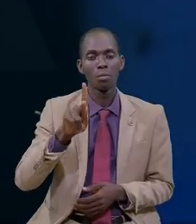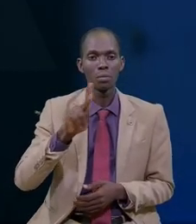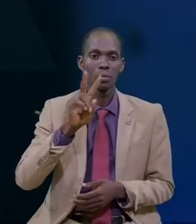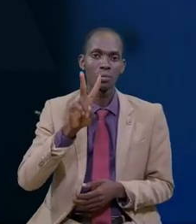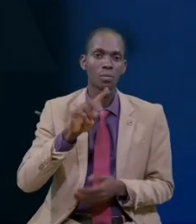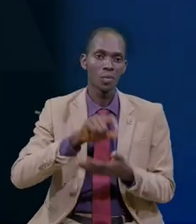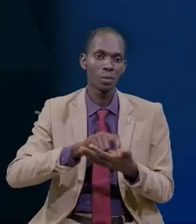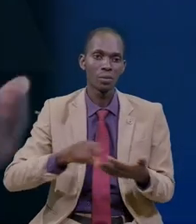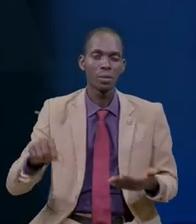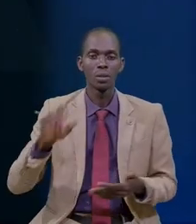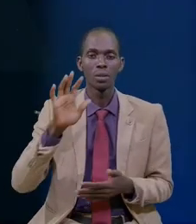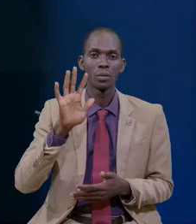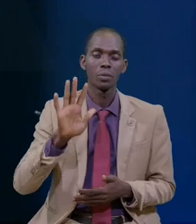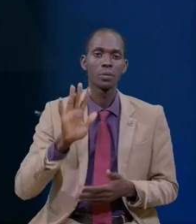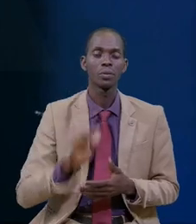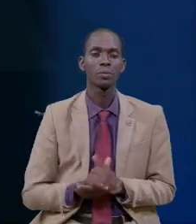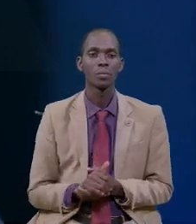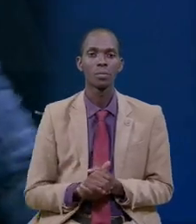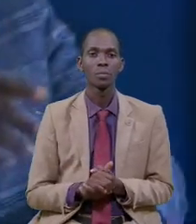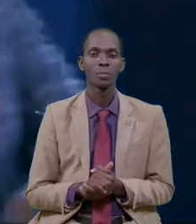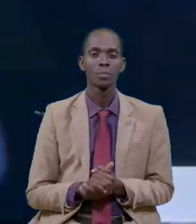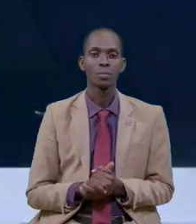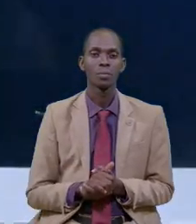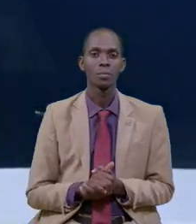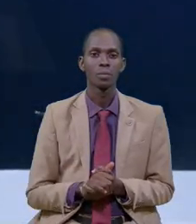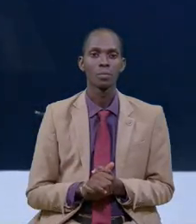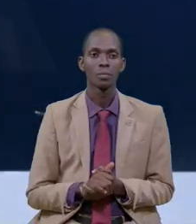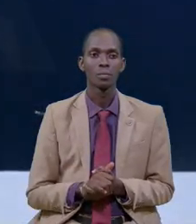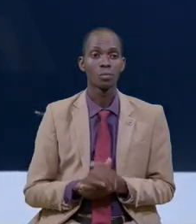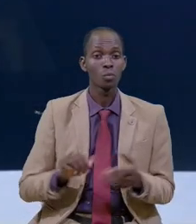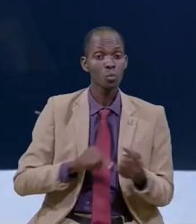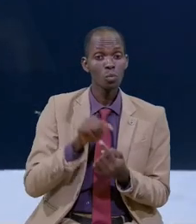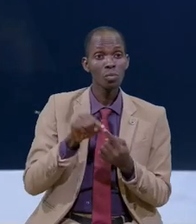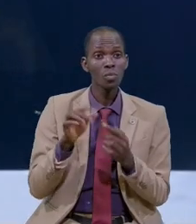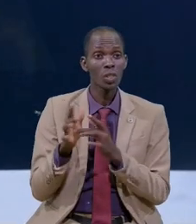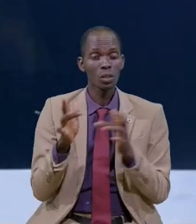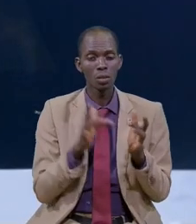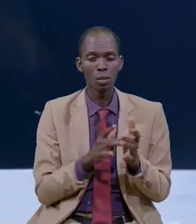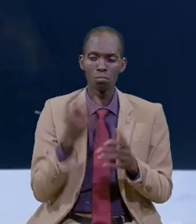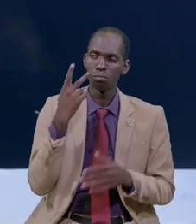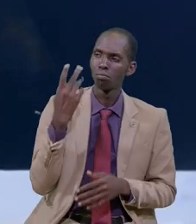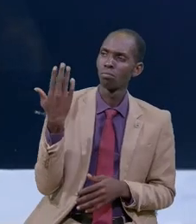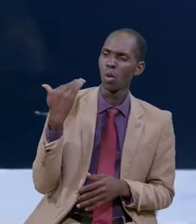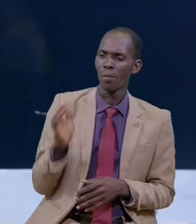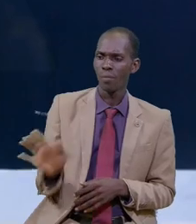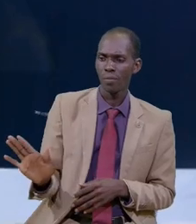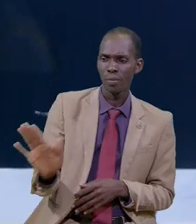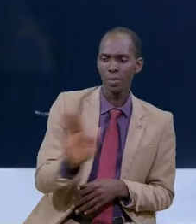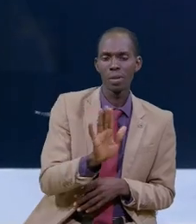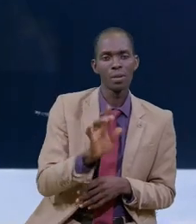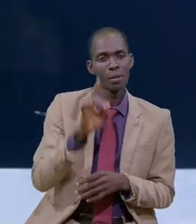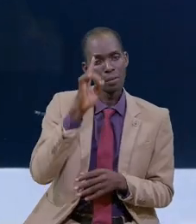2, reading from verse 5. Mark 5, verset 2. When Jesus saw their faith,